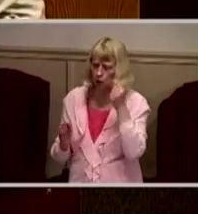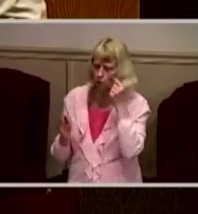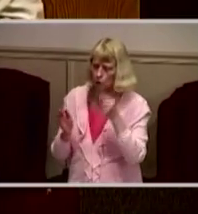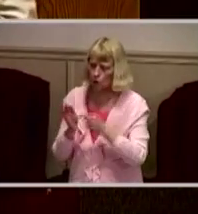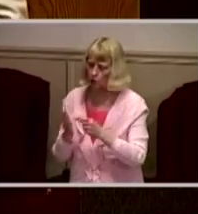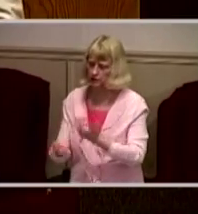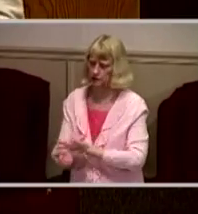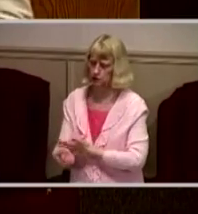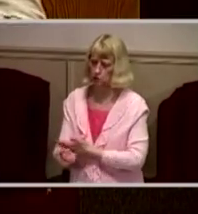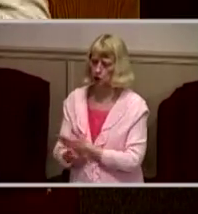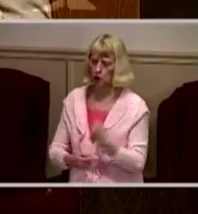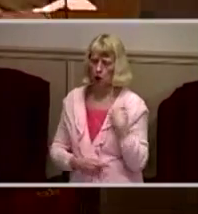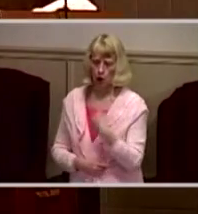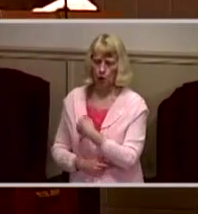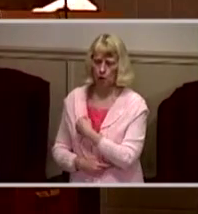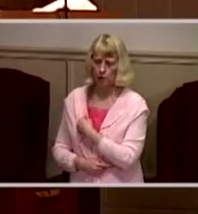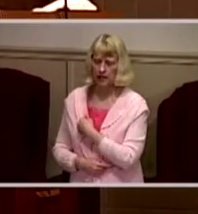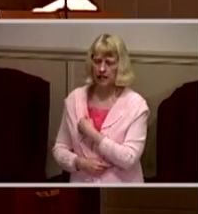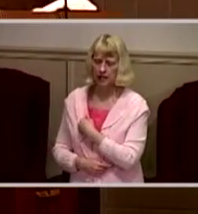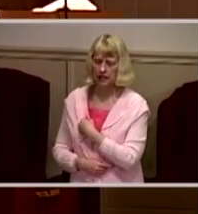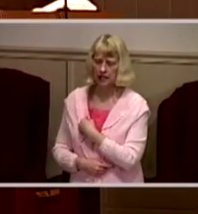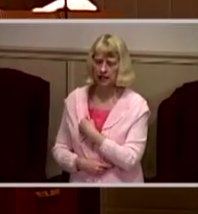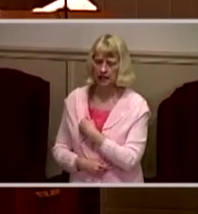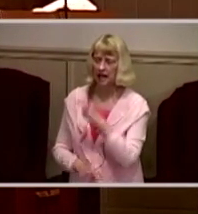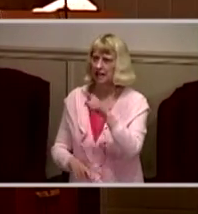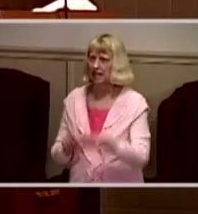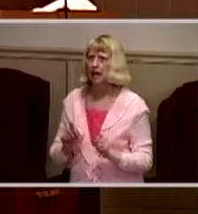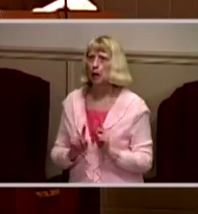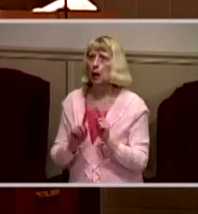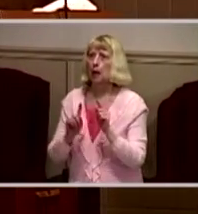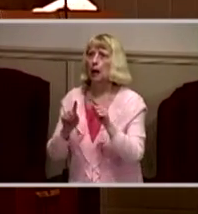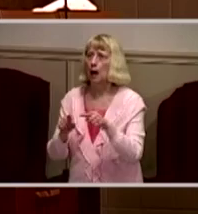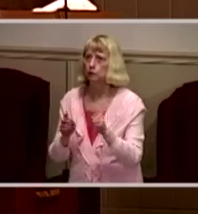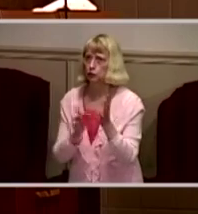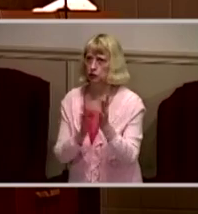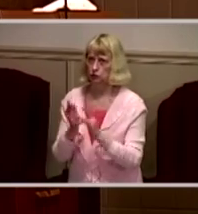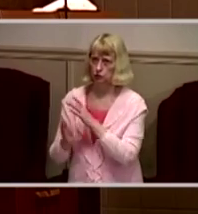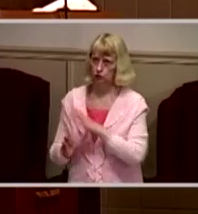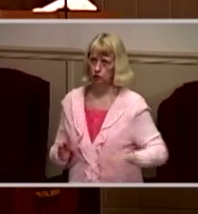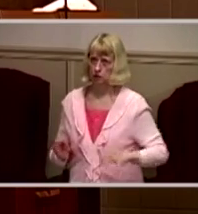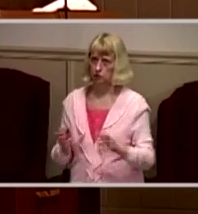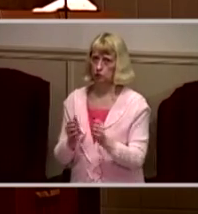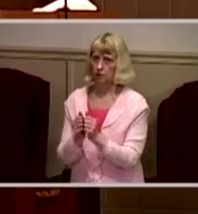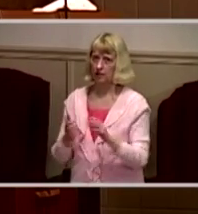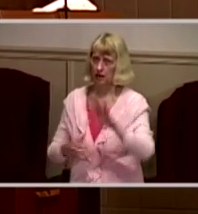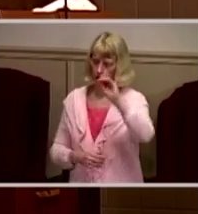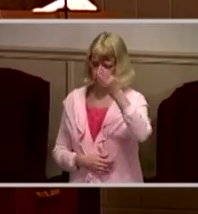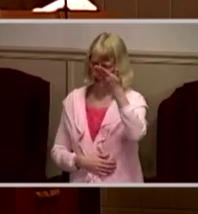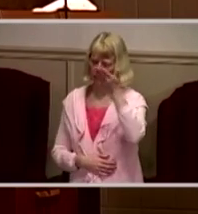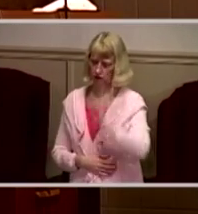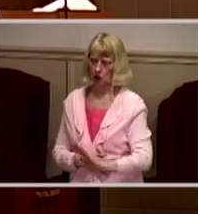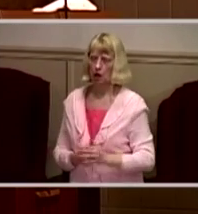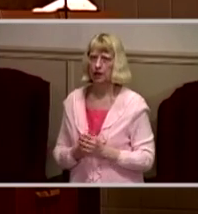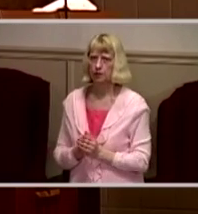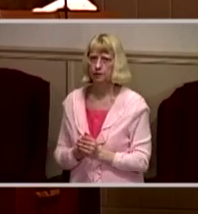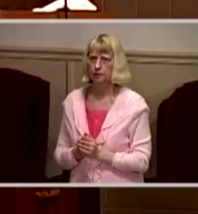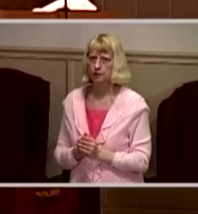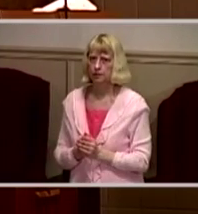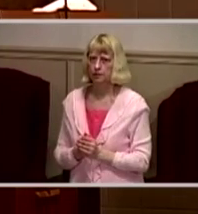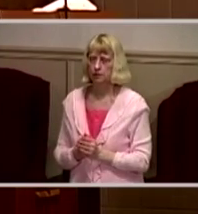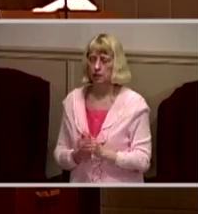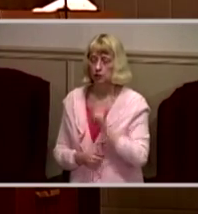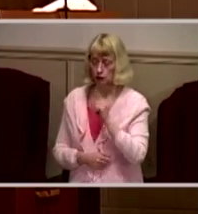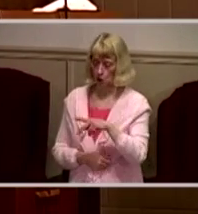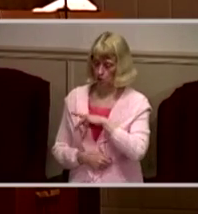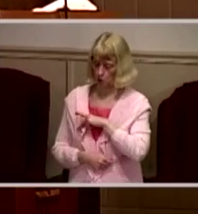morning's message that we can't even come to Jesus Christ on our own if it were not for the grace of God. And